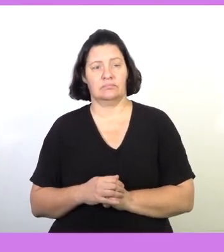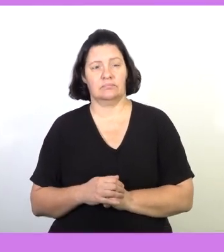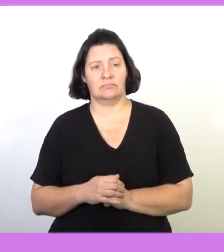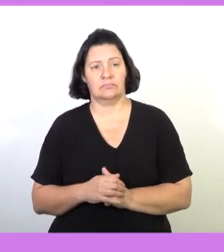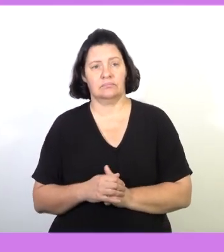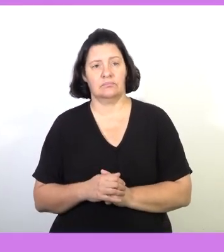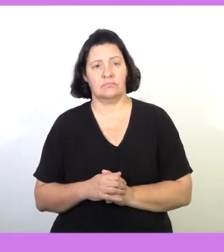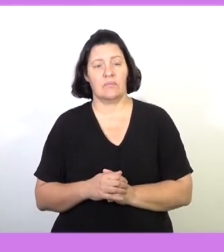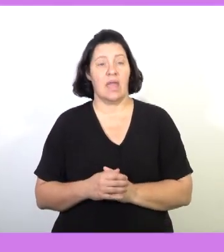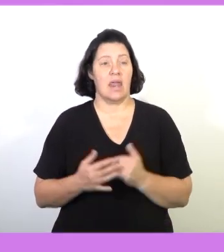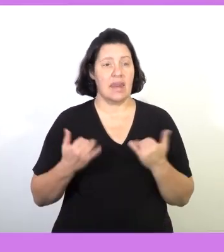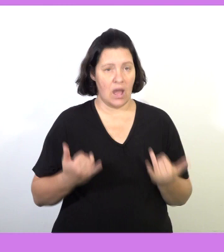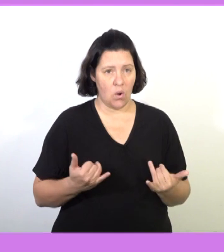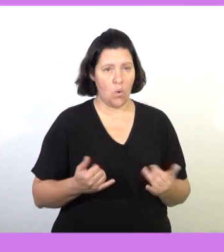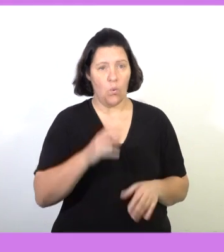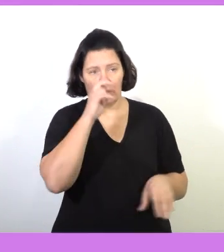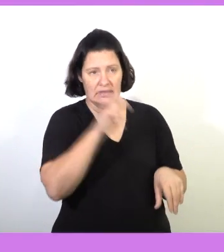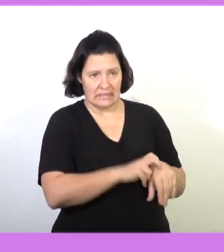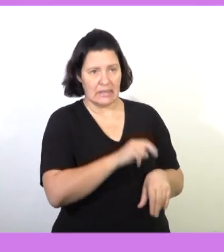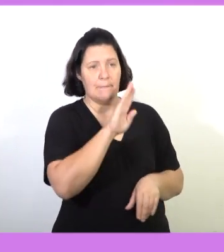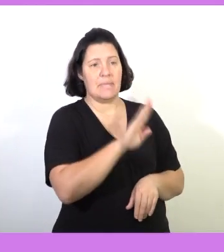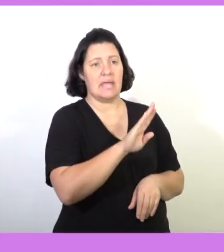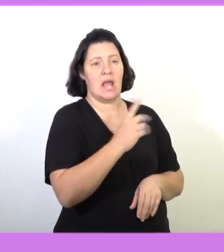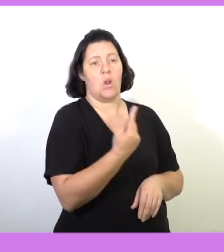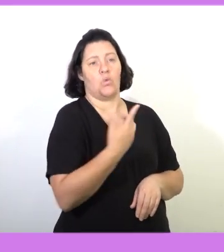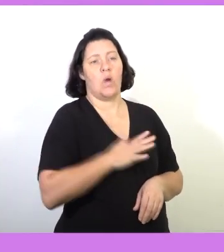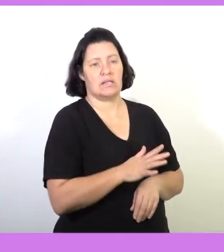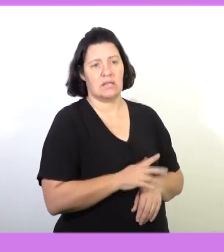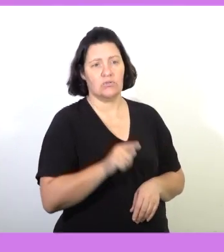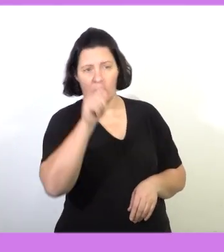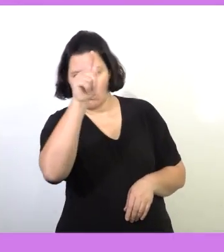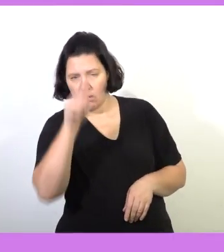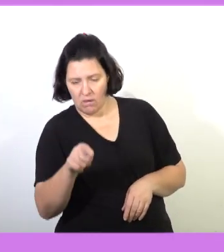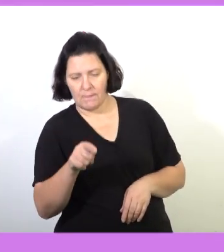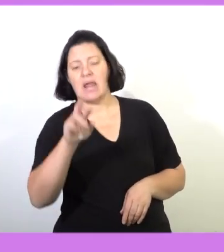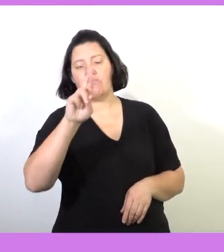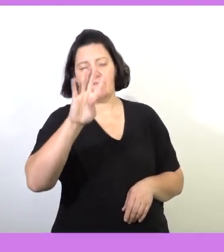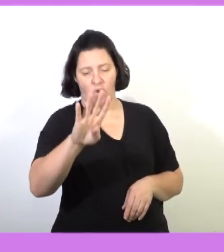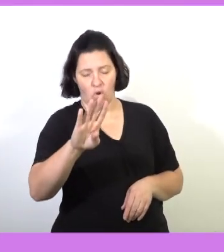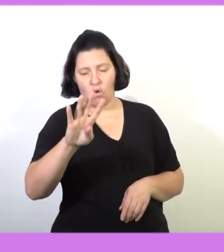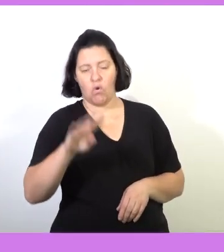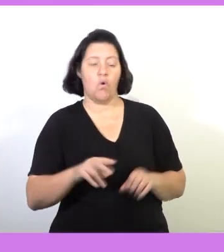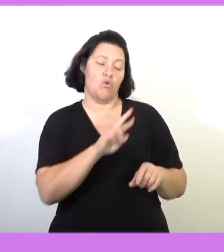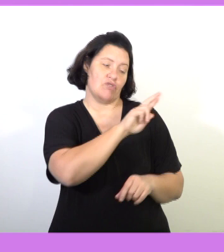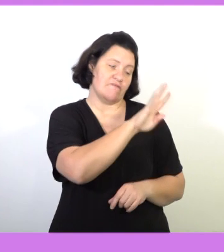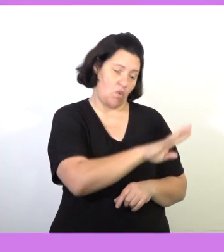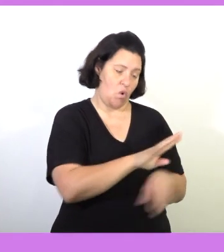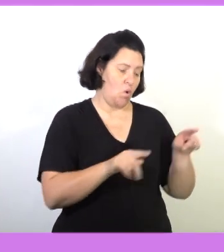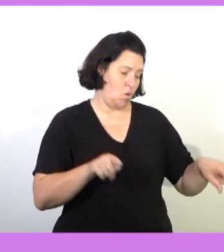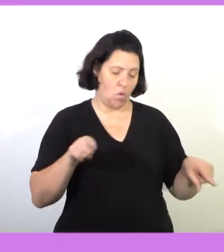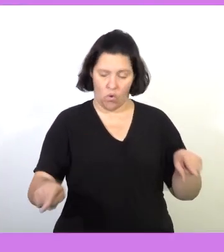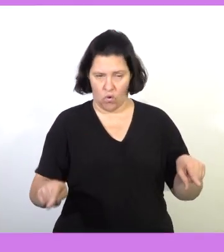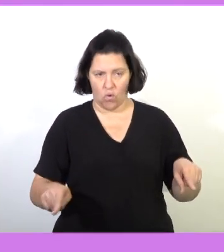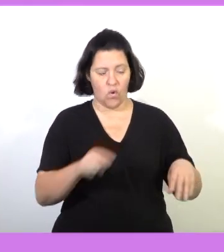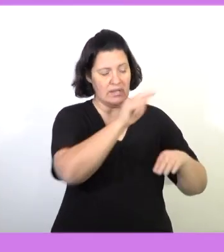4 rand B. And then we need B alone. Therefore, we divide by the value that is sitting next to B and observe